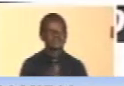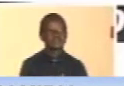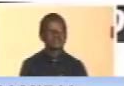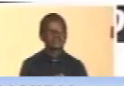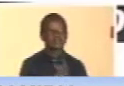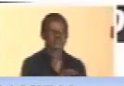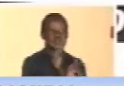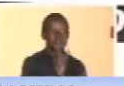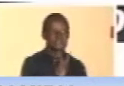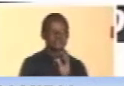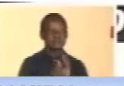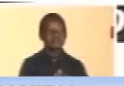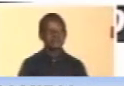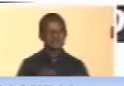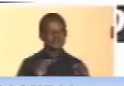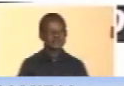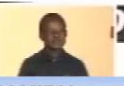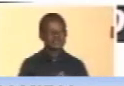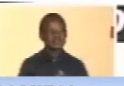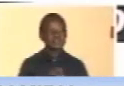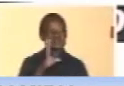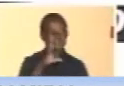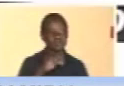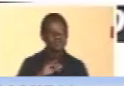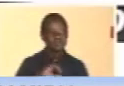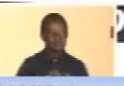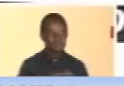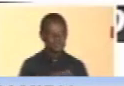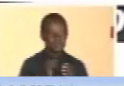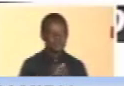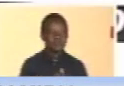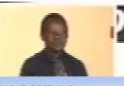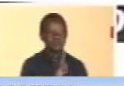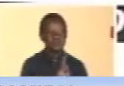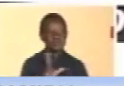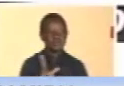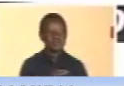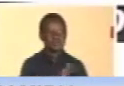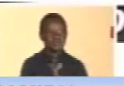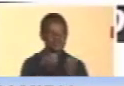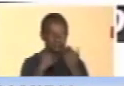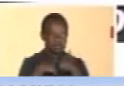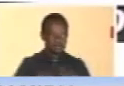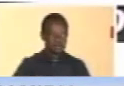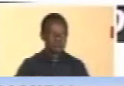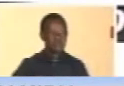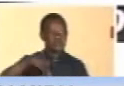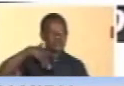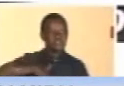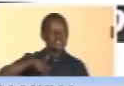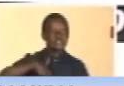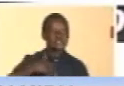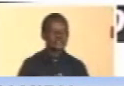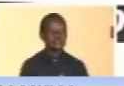of summary, the cumulative confirmed cases for COVID-19 in Namibia